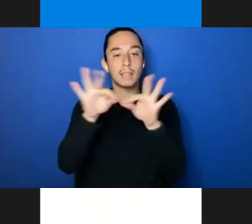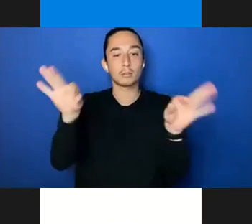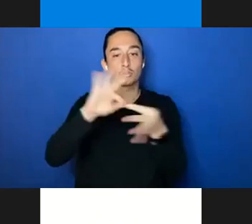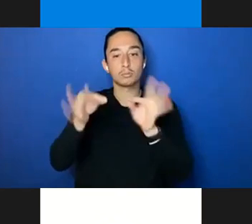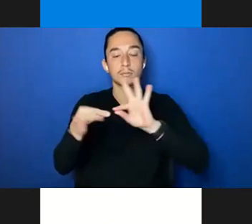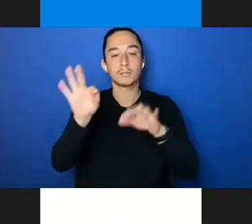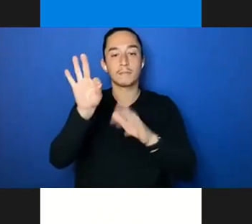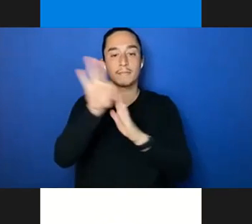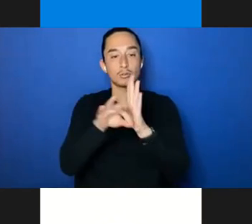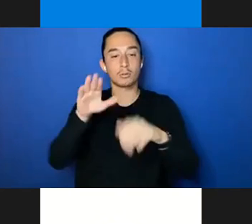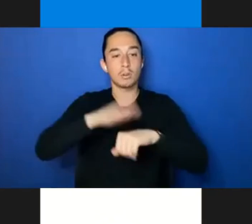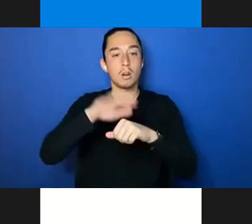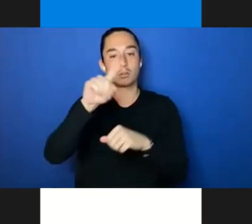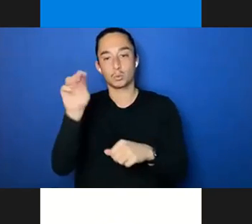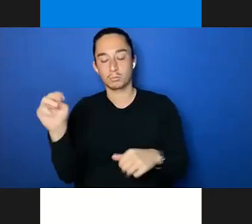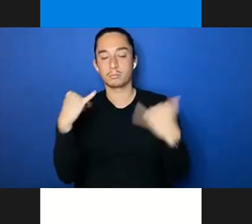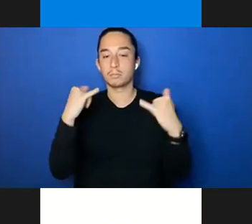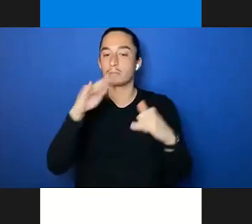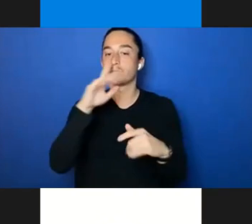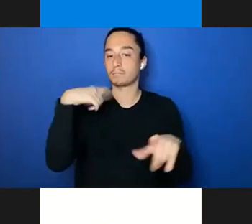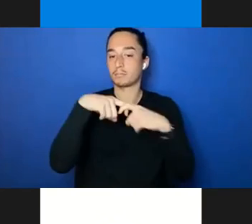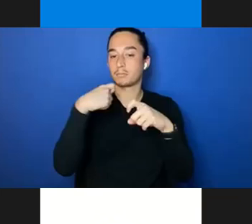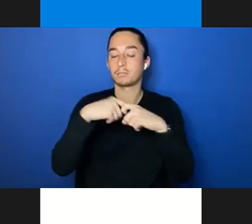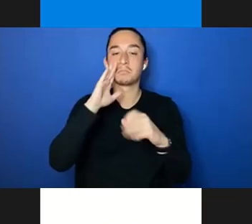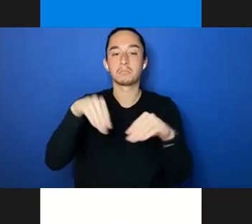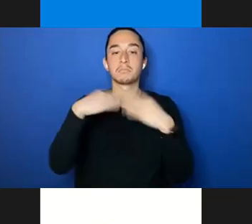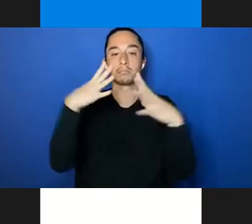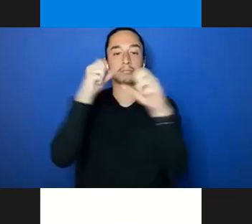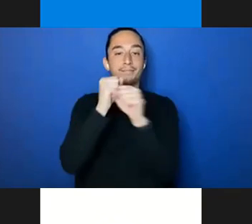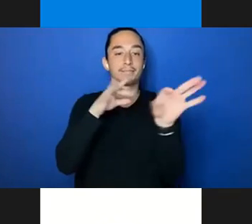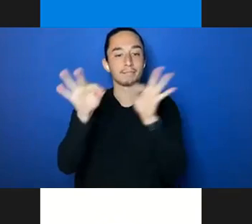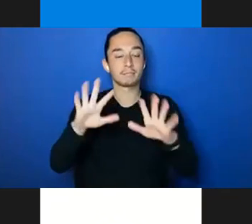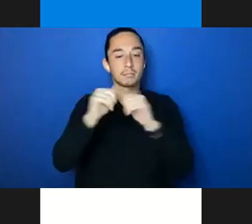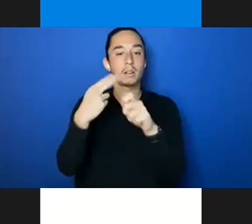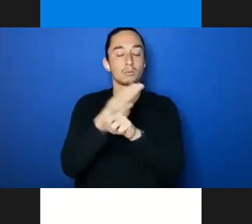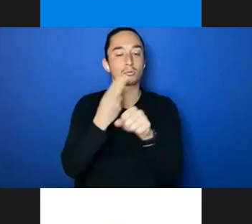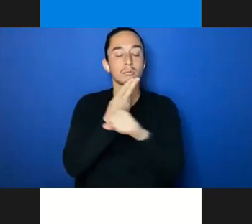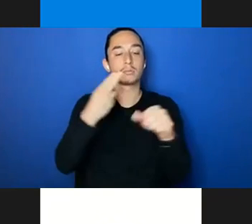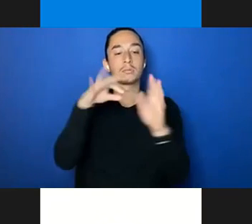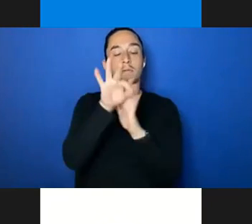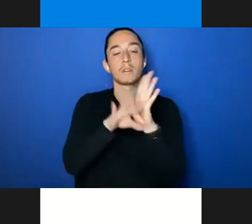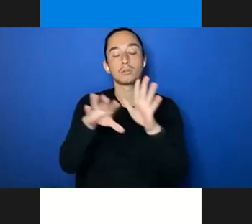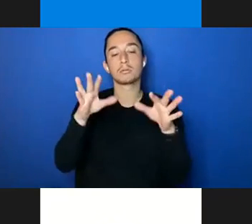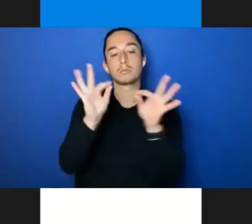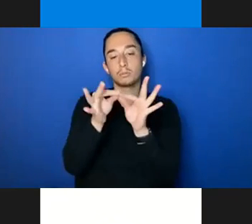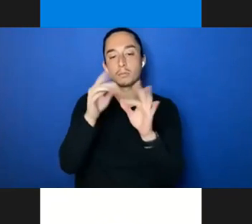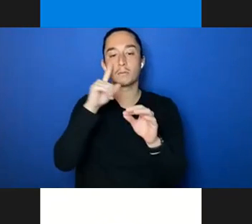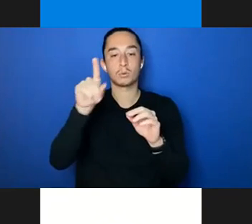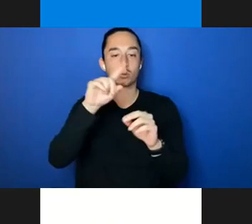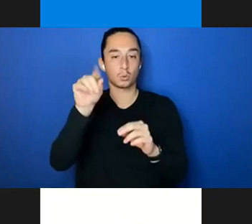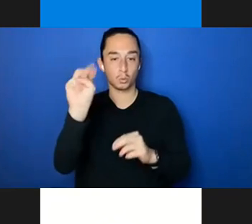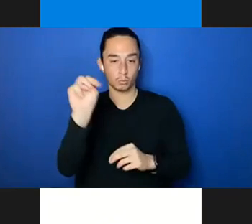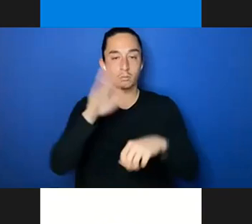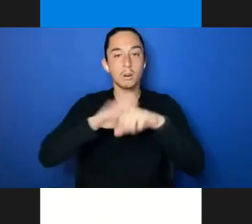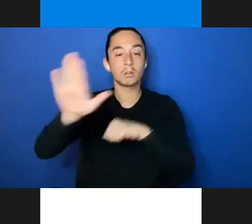Zoom. Les voy a dar una breve instrucción para usar la función de interpretación de Zoom. On your computer,